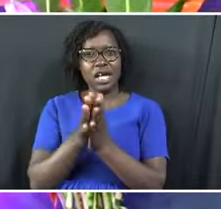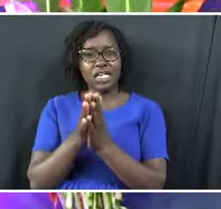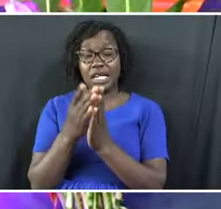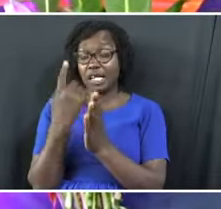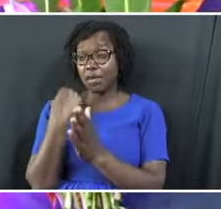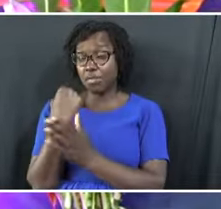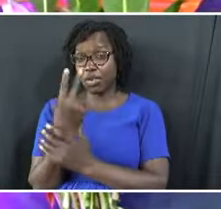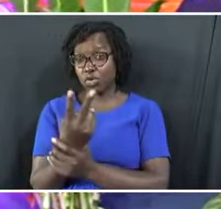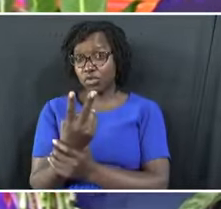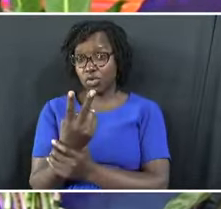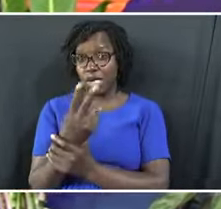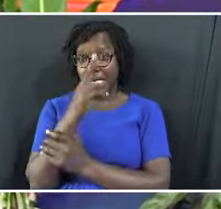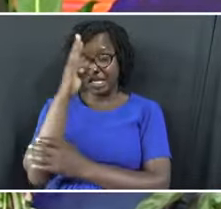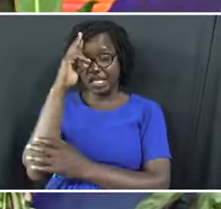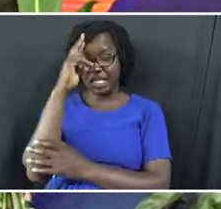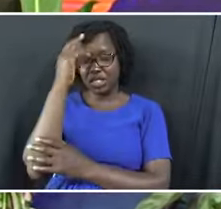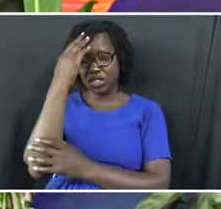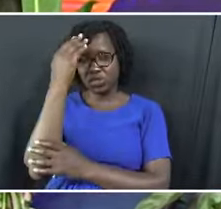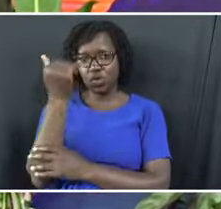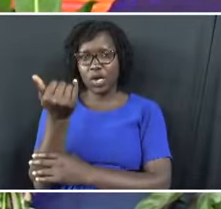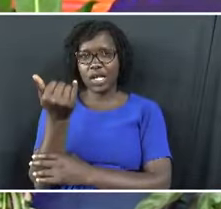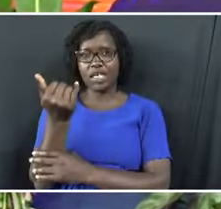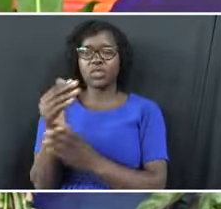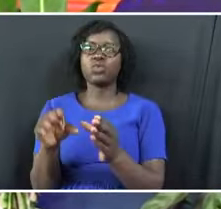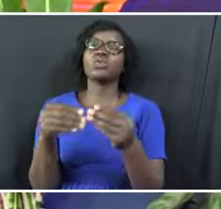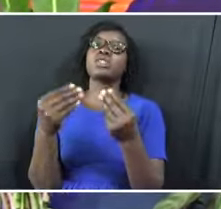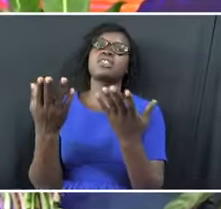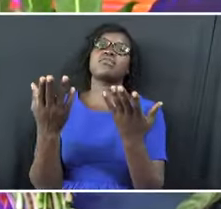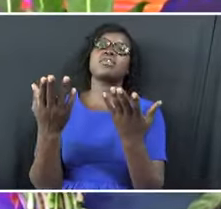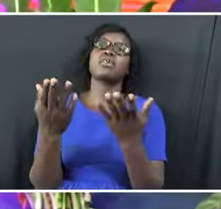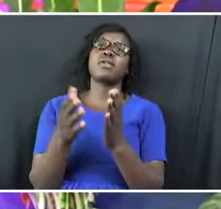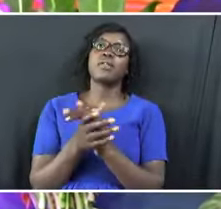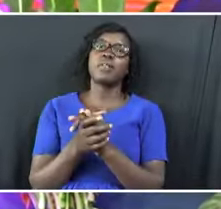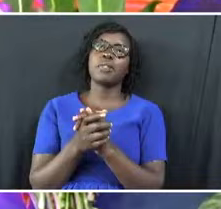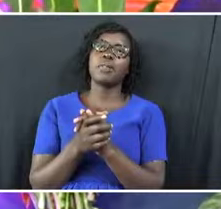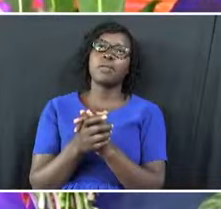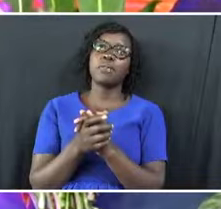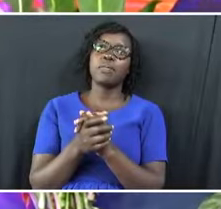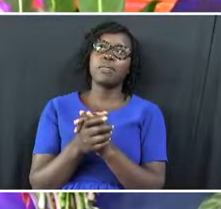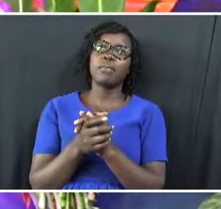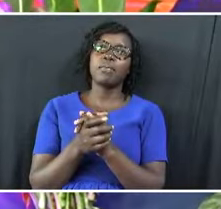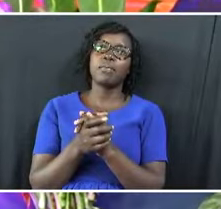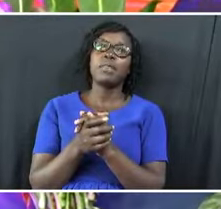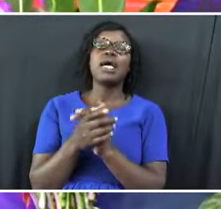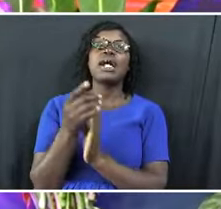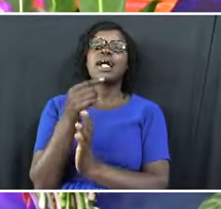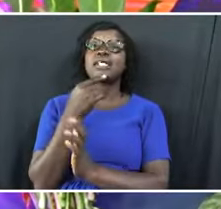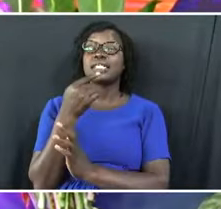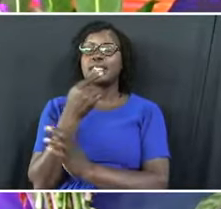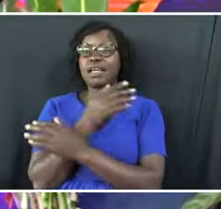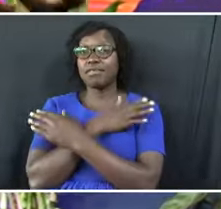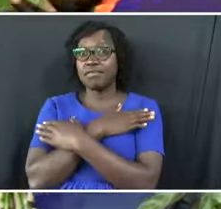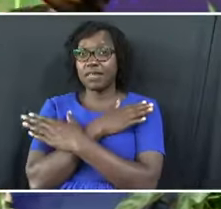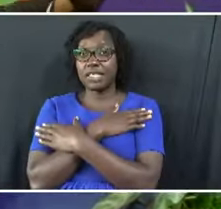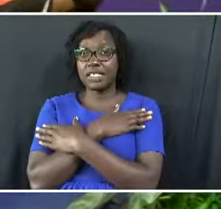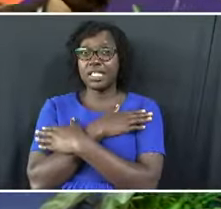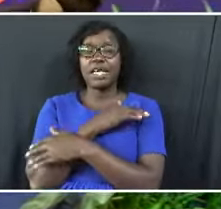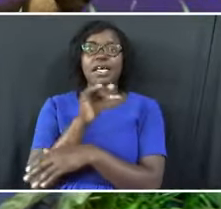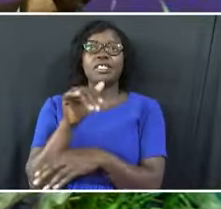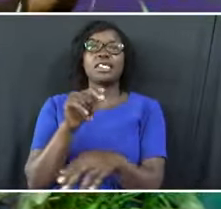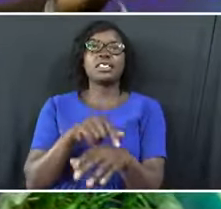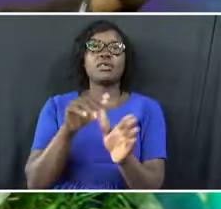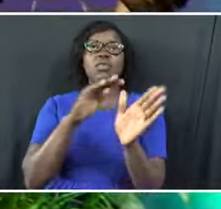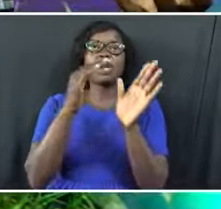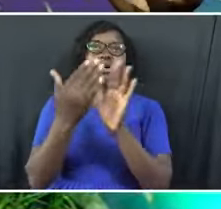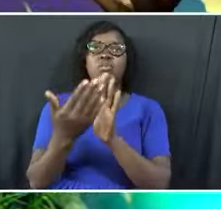two, the reason towards why he was giving. Let me just say this, my friends, that when we